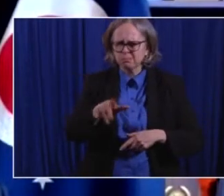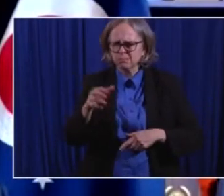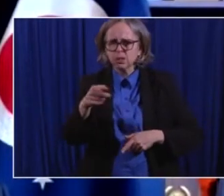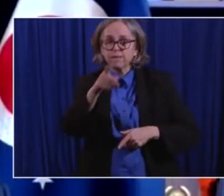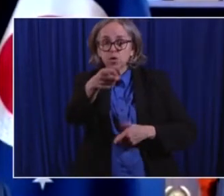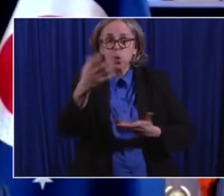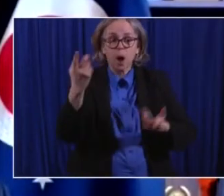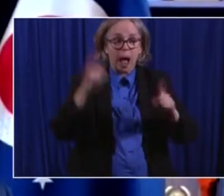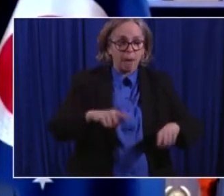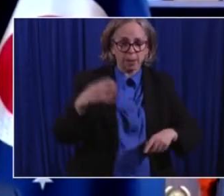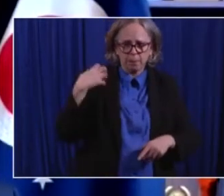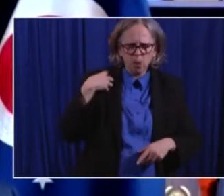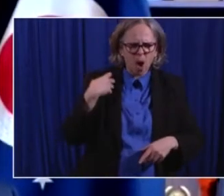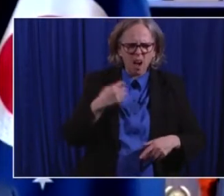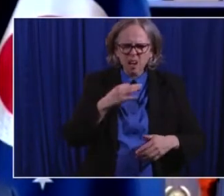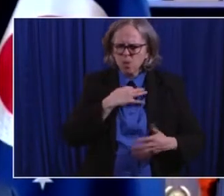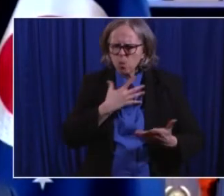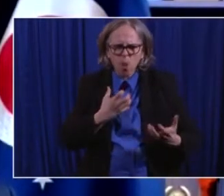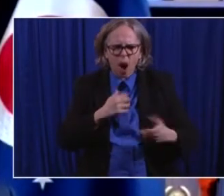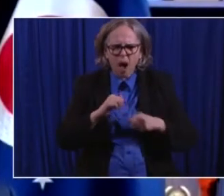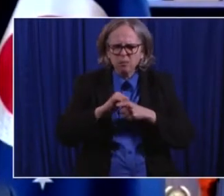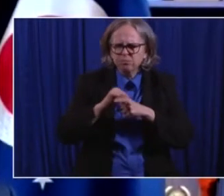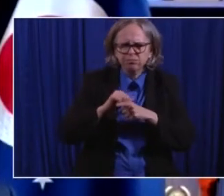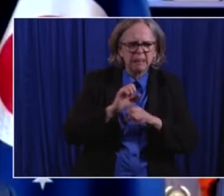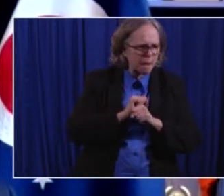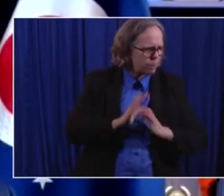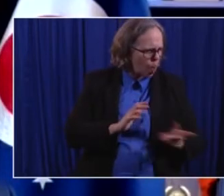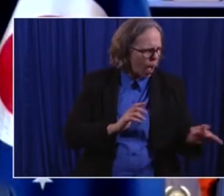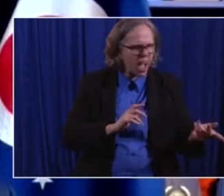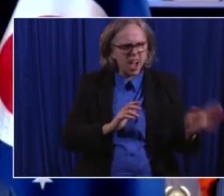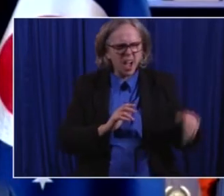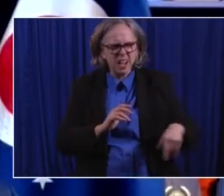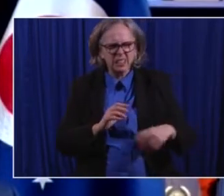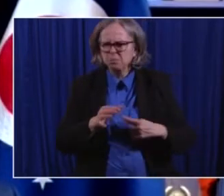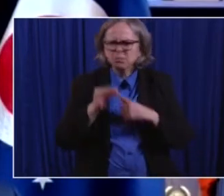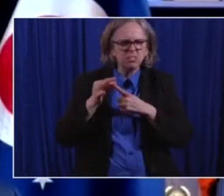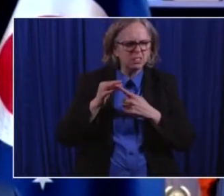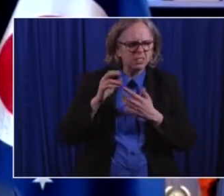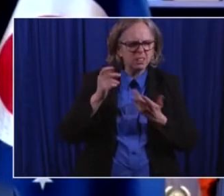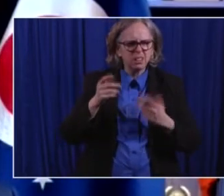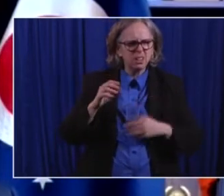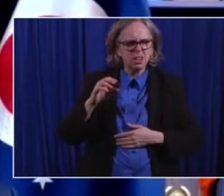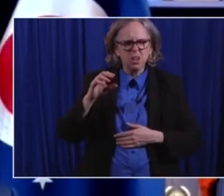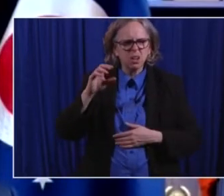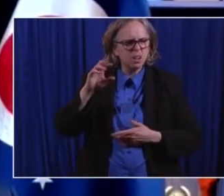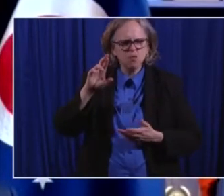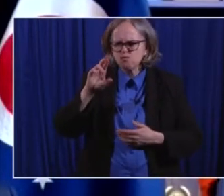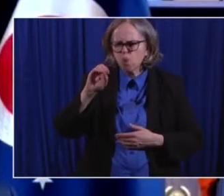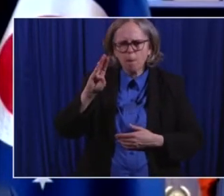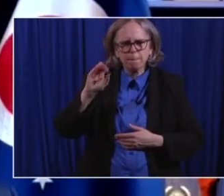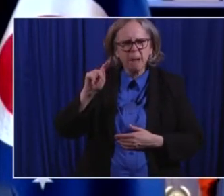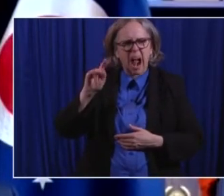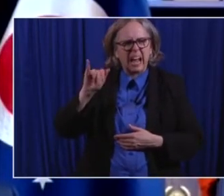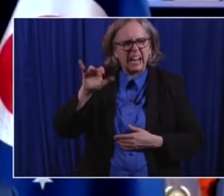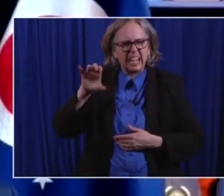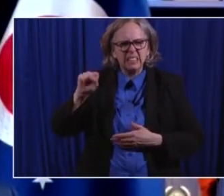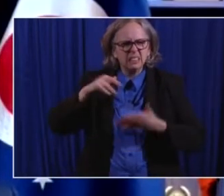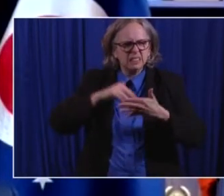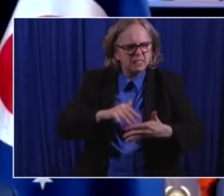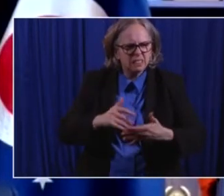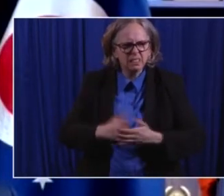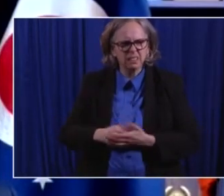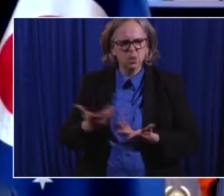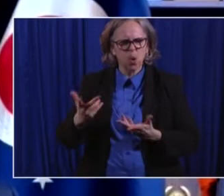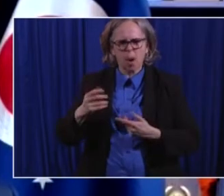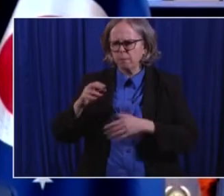happening. In robotics, you have manufacturers upskilling people in robotics, both for programming and maintenance. In